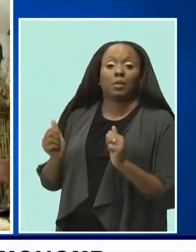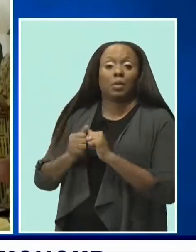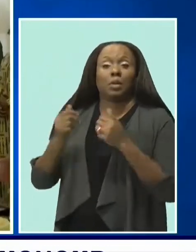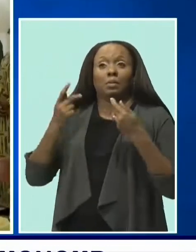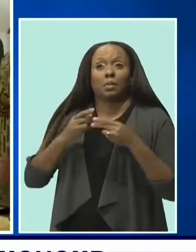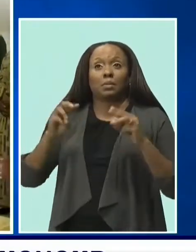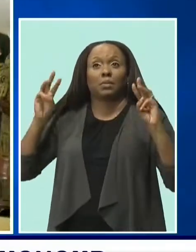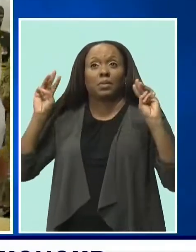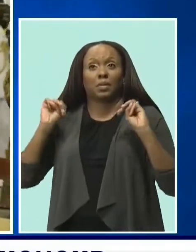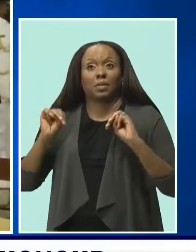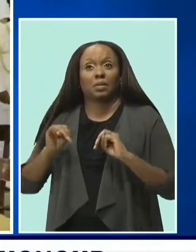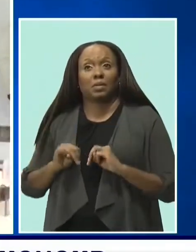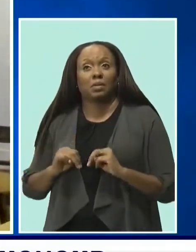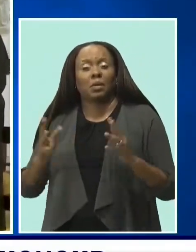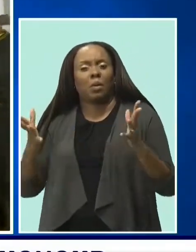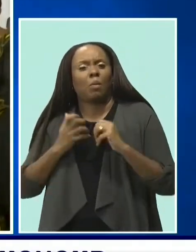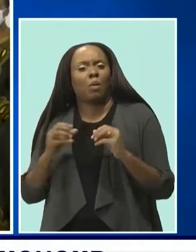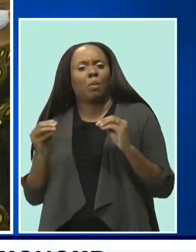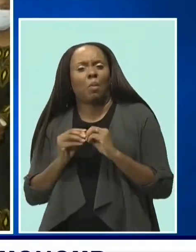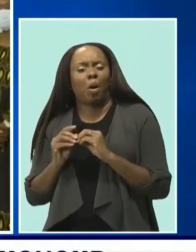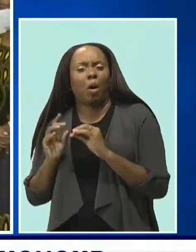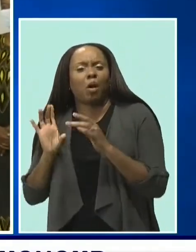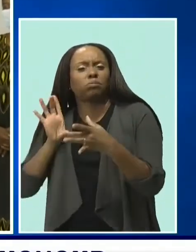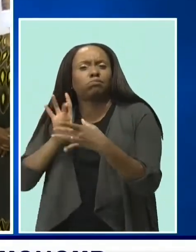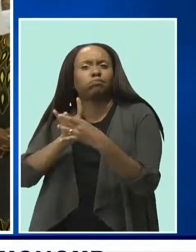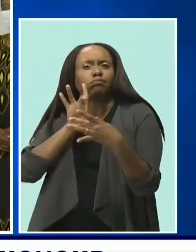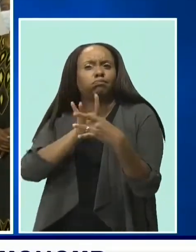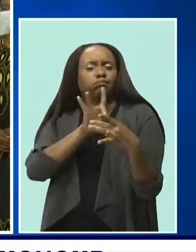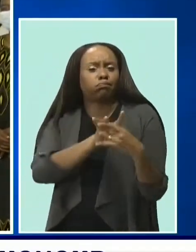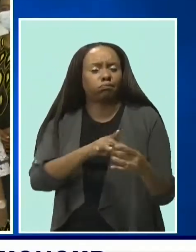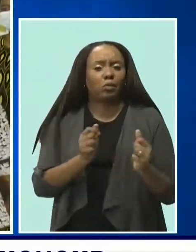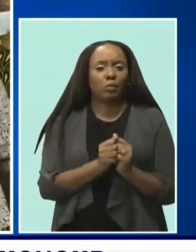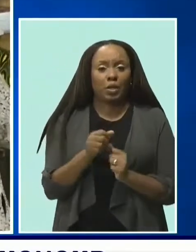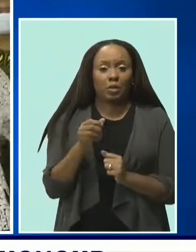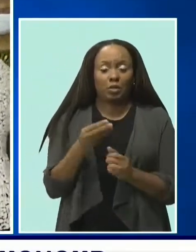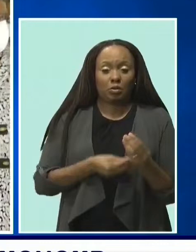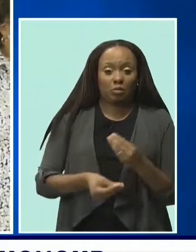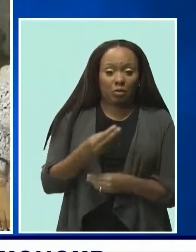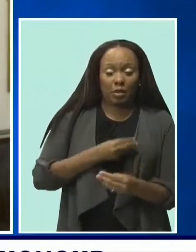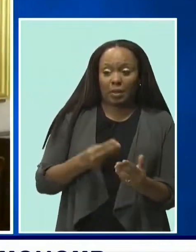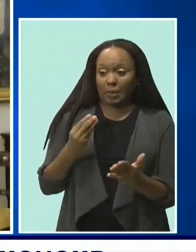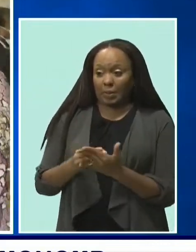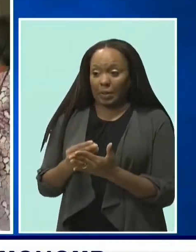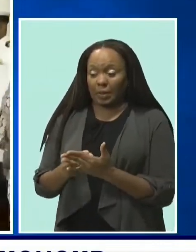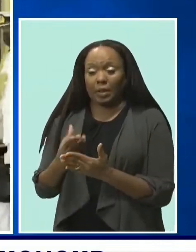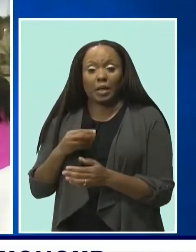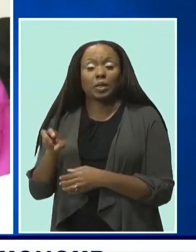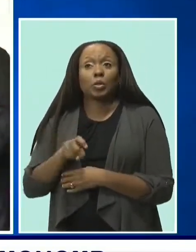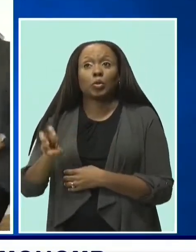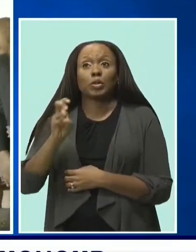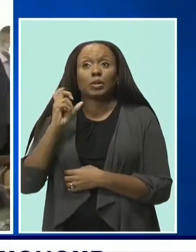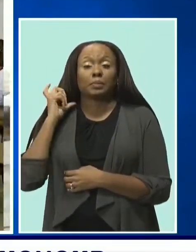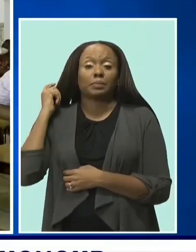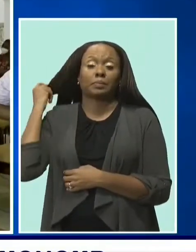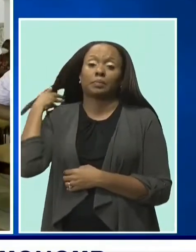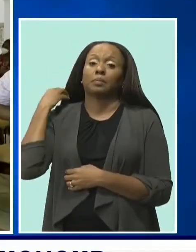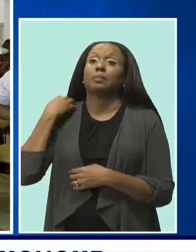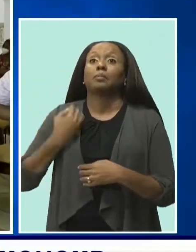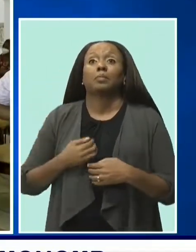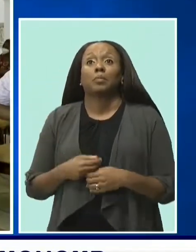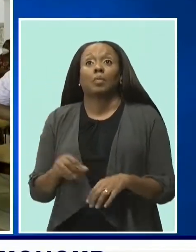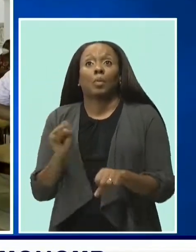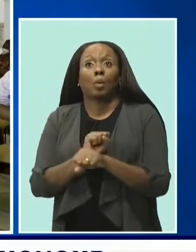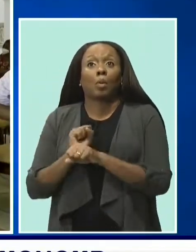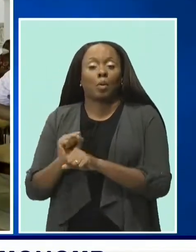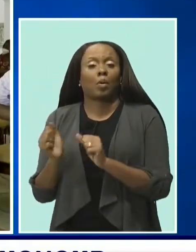to efforts to explore linkages in the areas of trade, finance, and tourism. Working together in the area of the financial services,